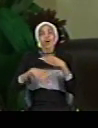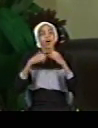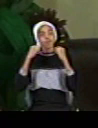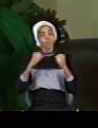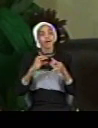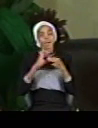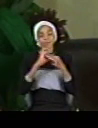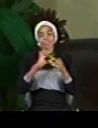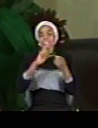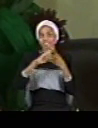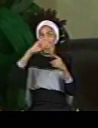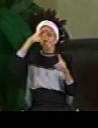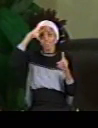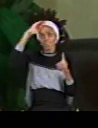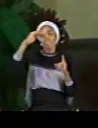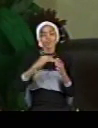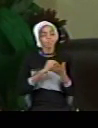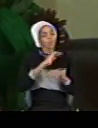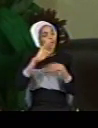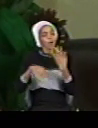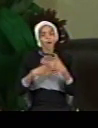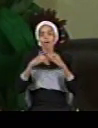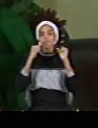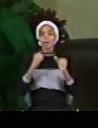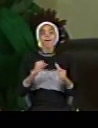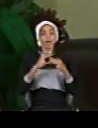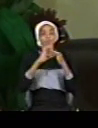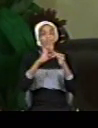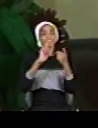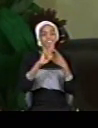all power belongs to him.